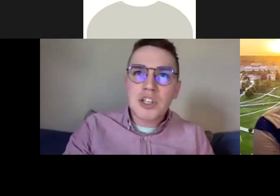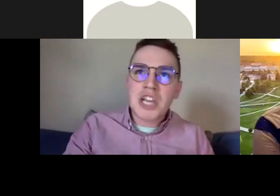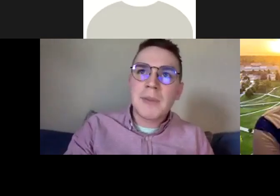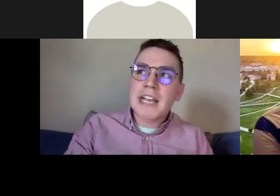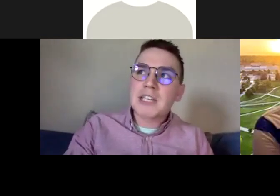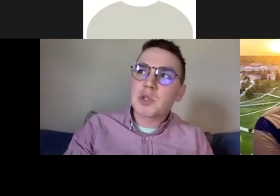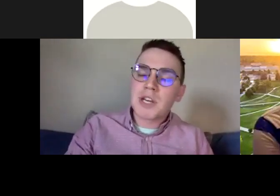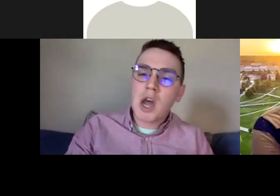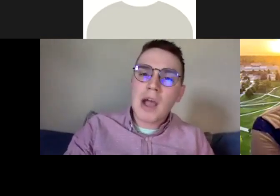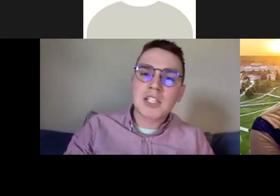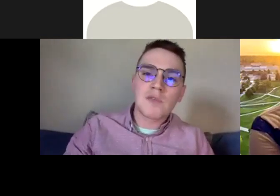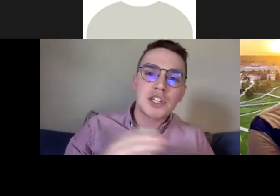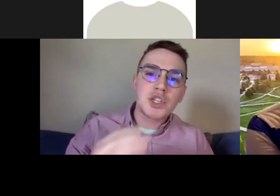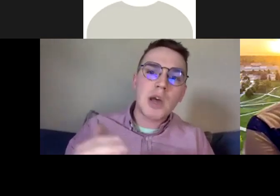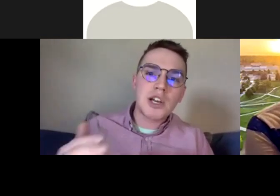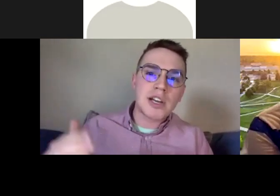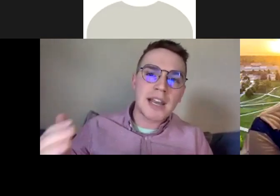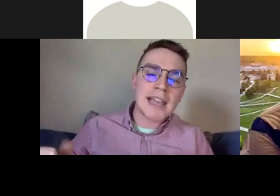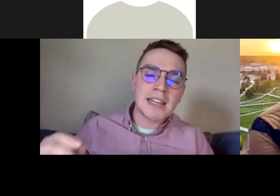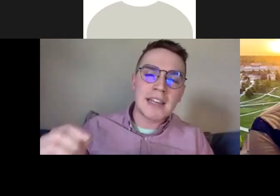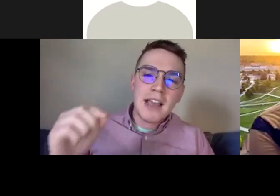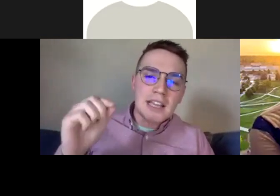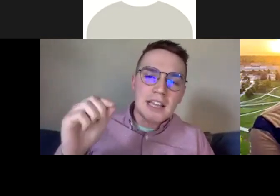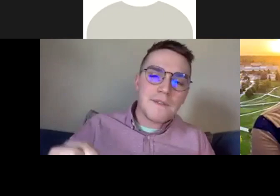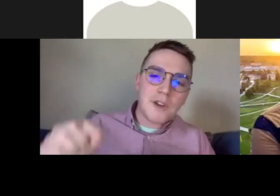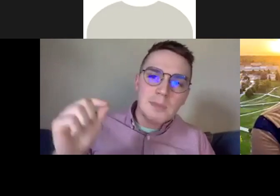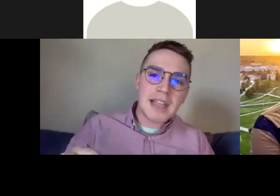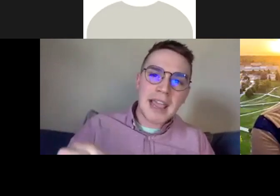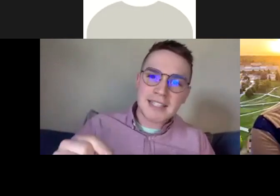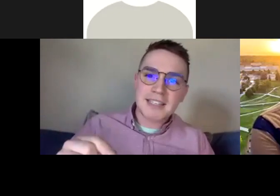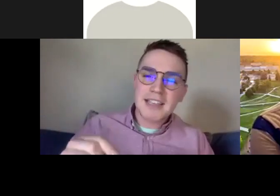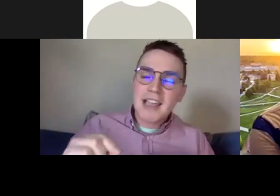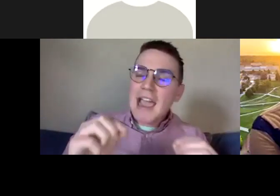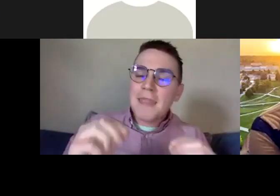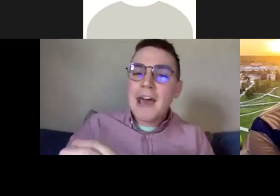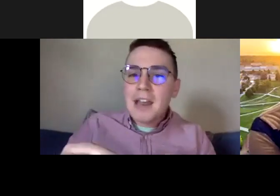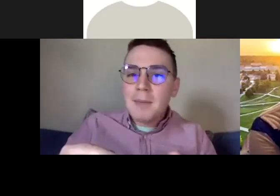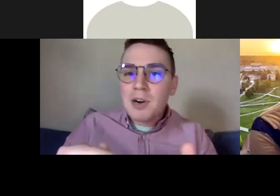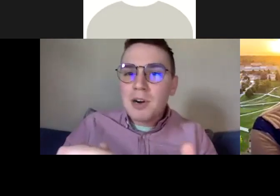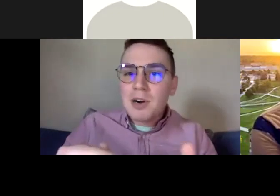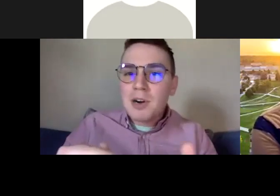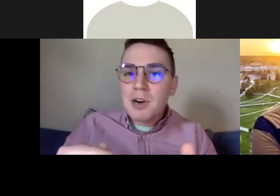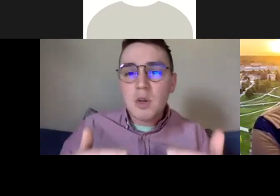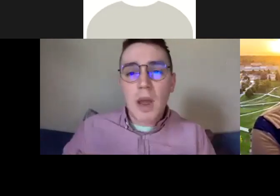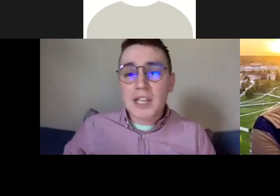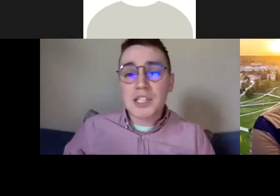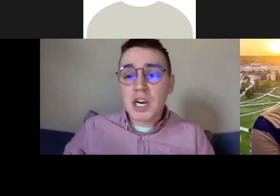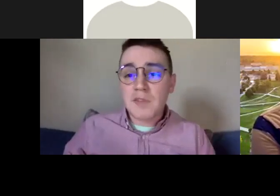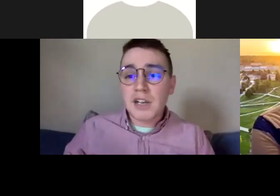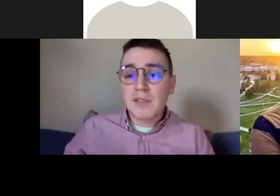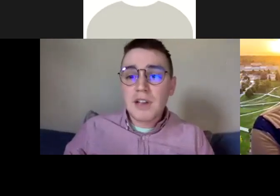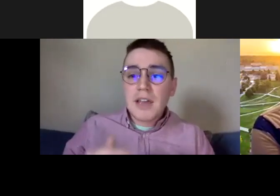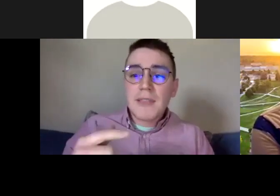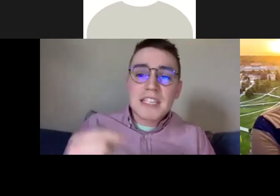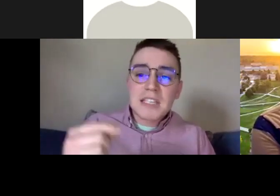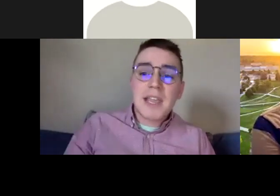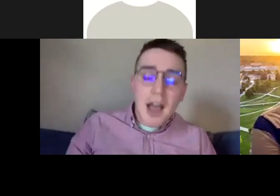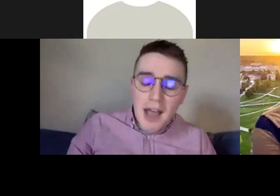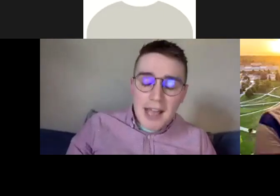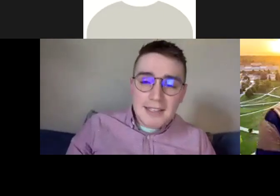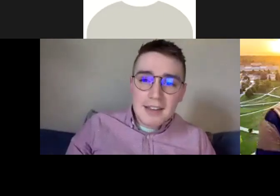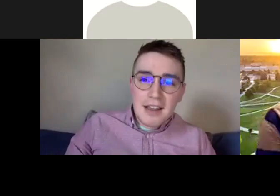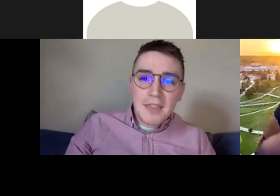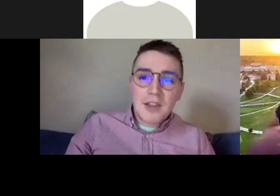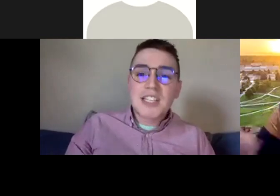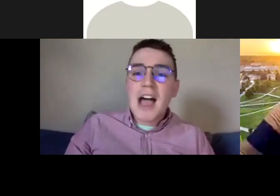about JBS, which we know has over 290 confirmed cases. And that number itself is quite conservative. This is